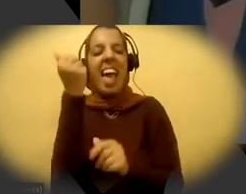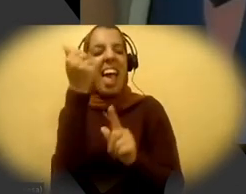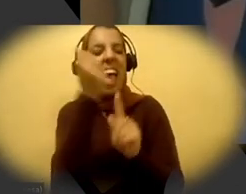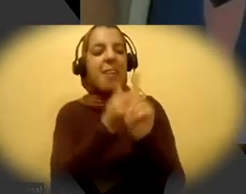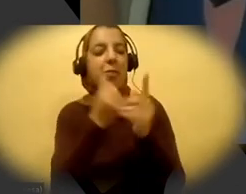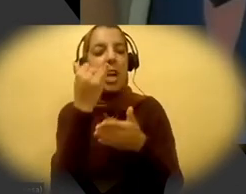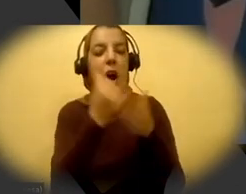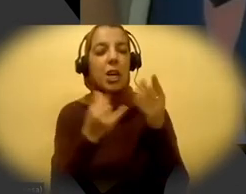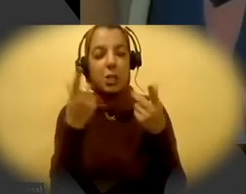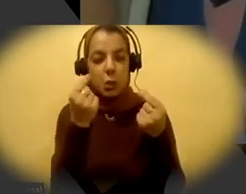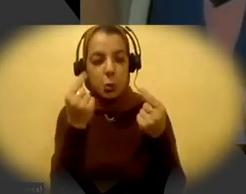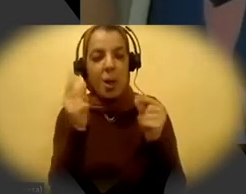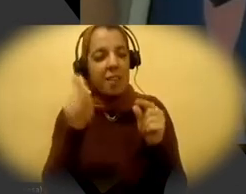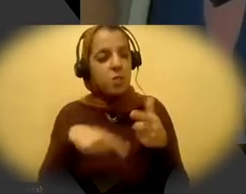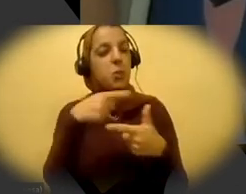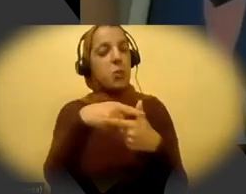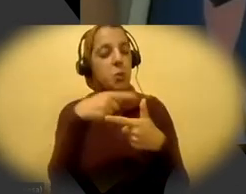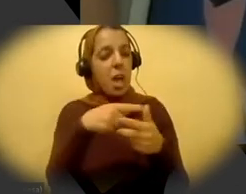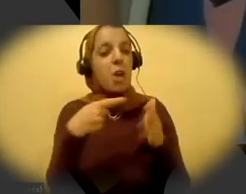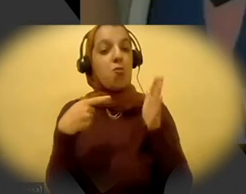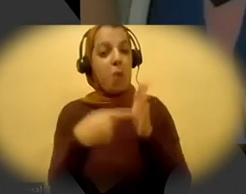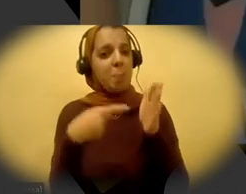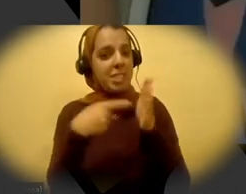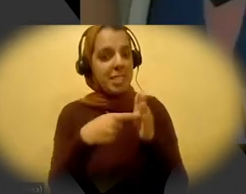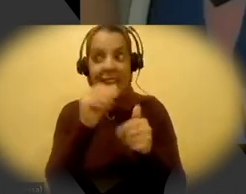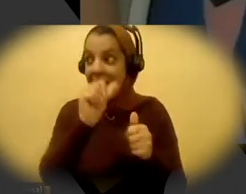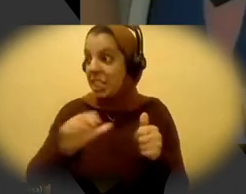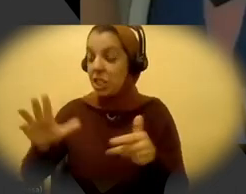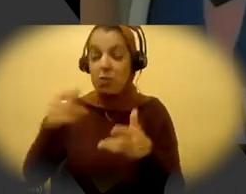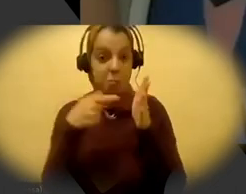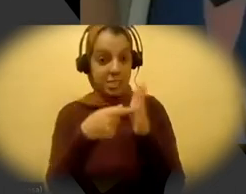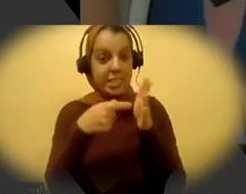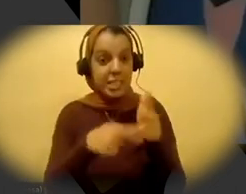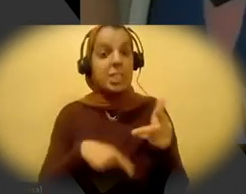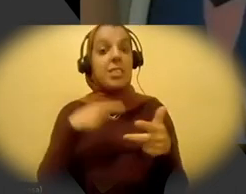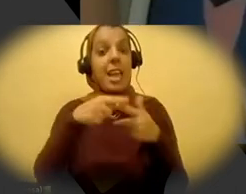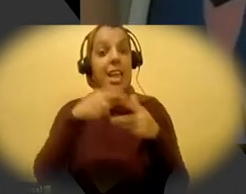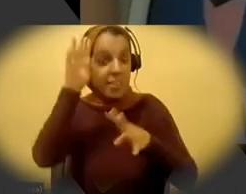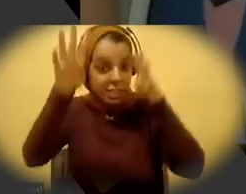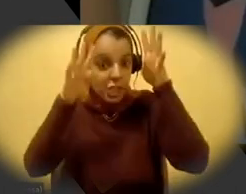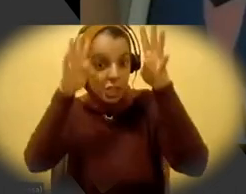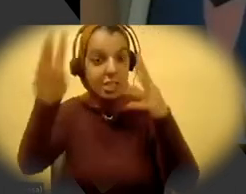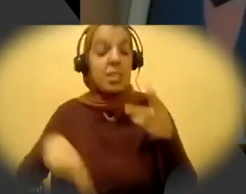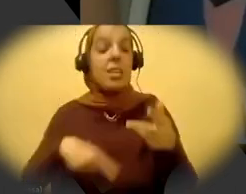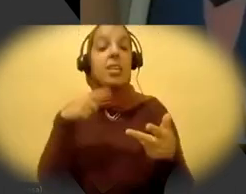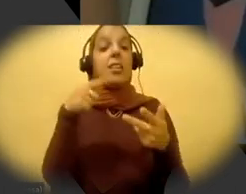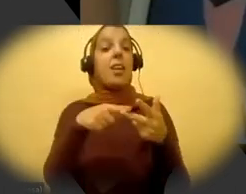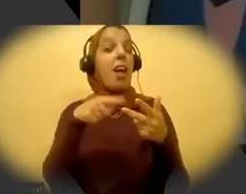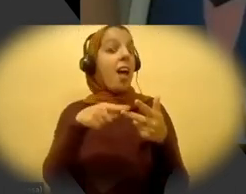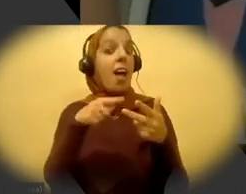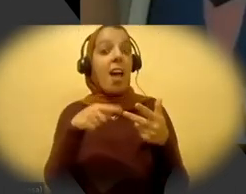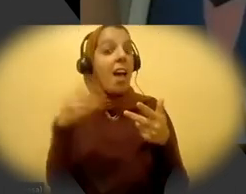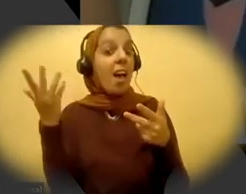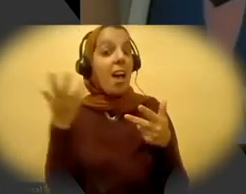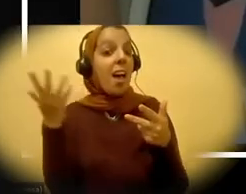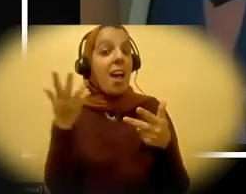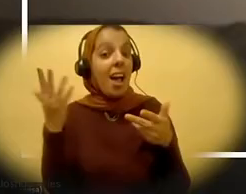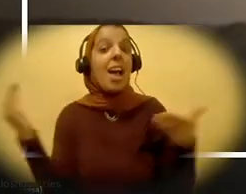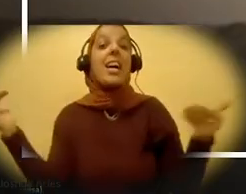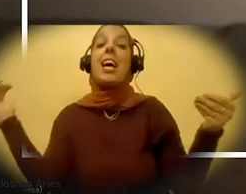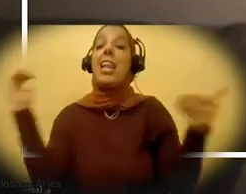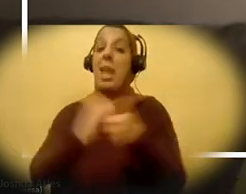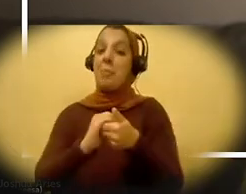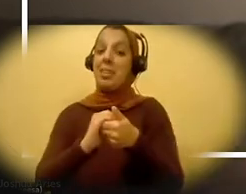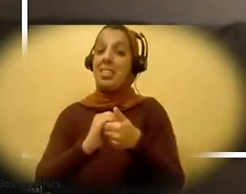remember, there's representation, especially as Asian Canadians, representation, innovation, and